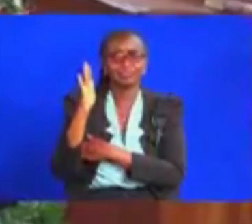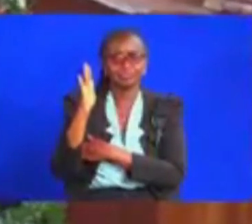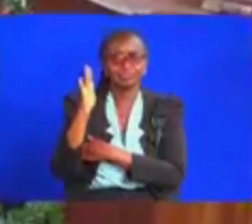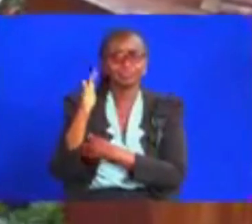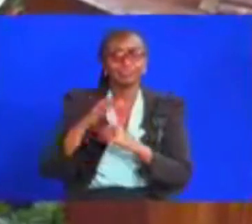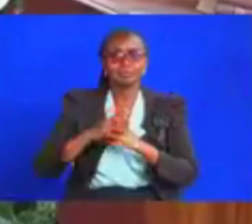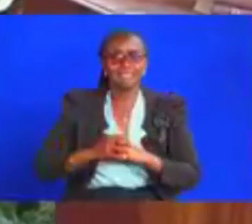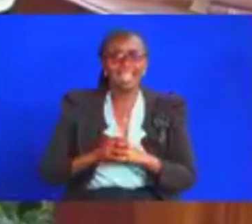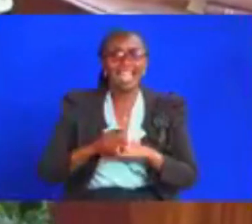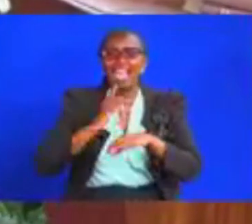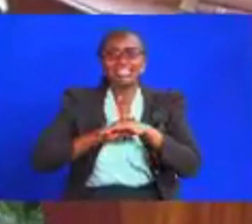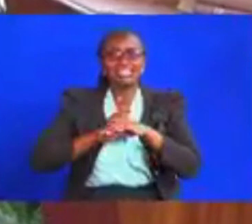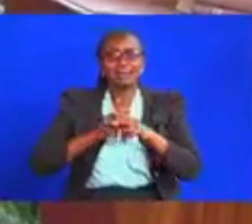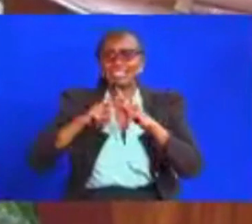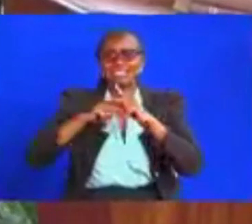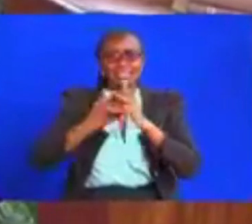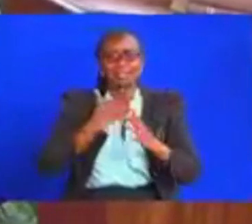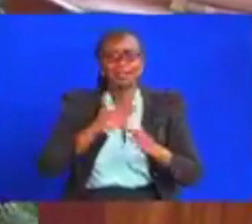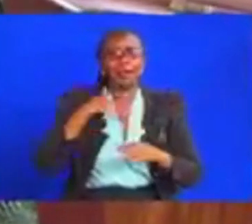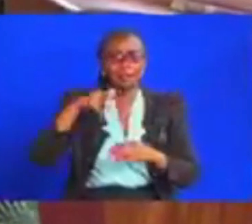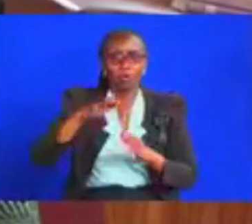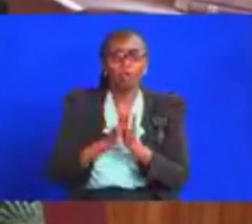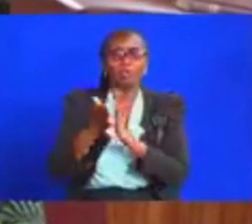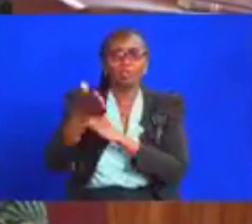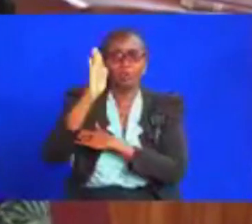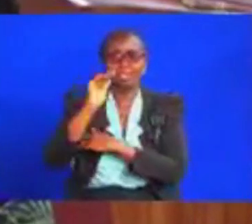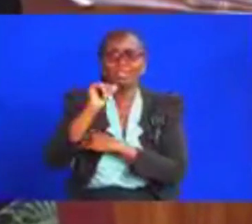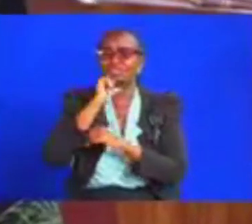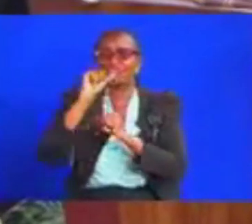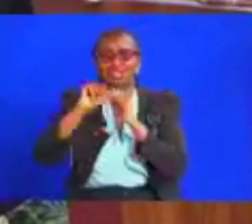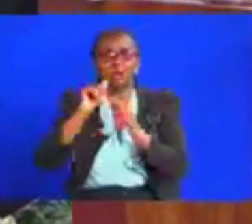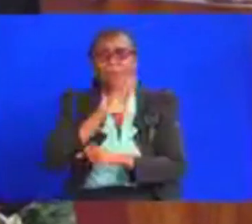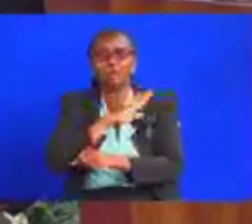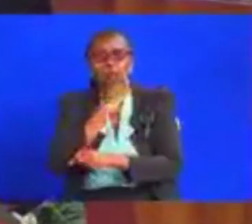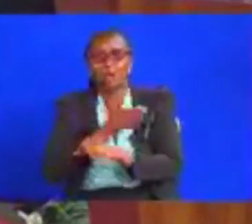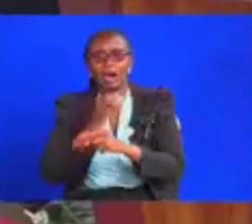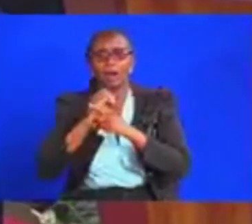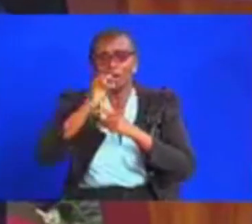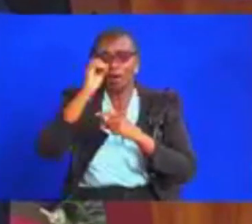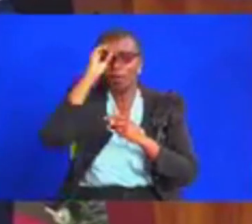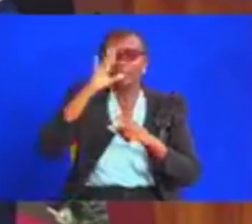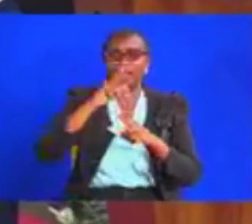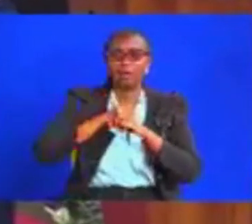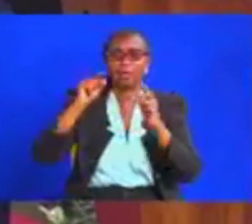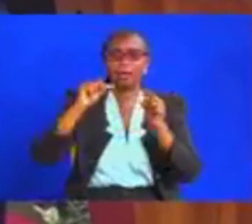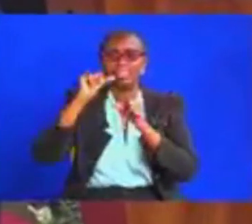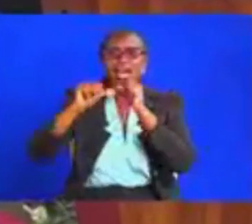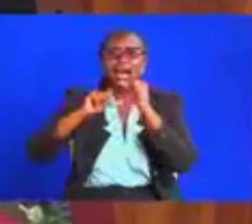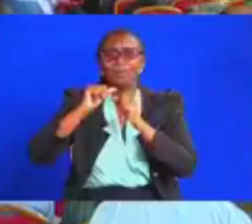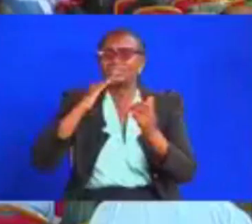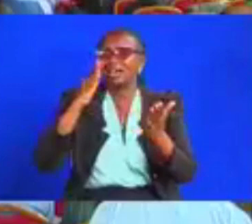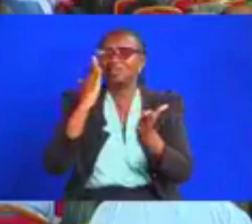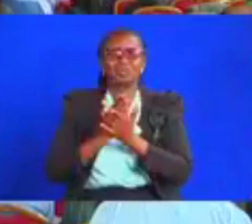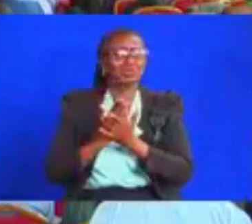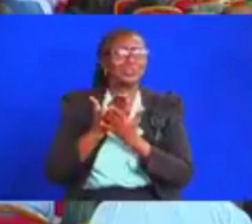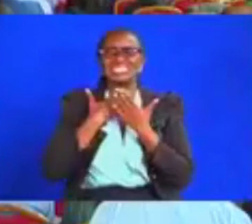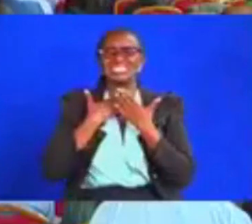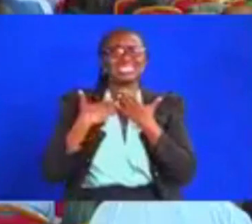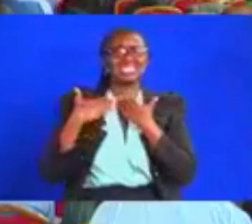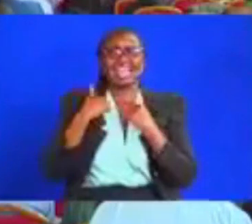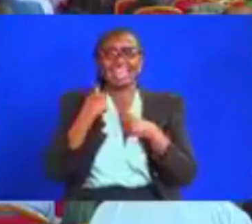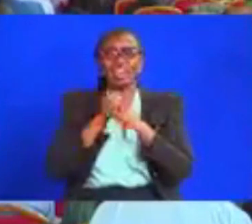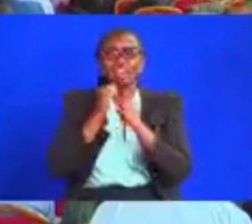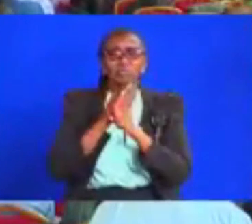When I began my pursuit with God, it was not about power or miracles. It was a sincere desire to make